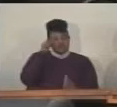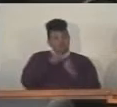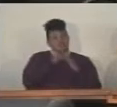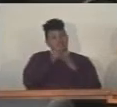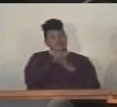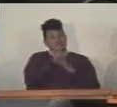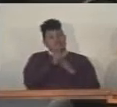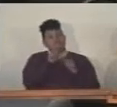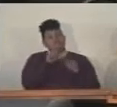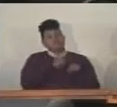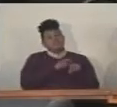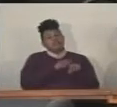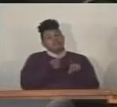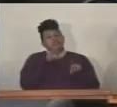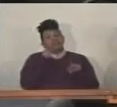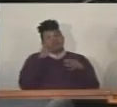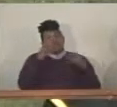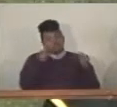debated.